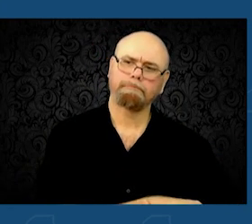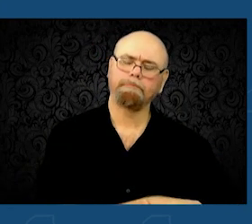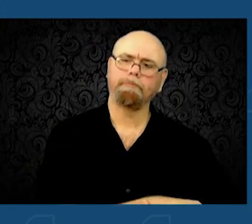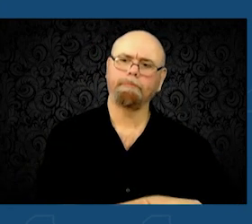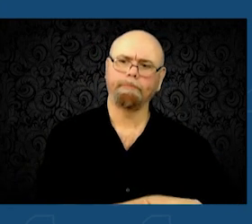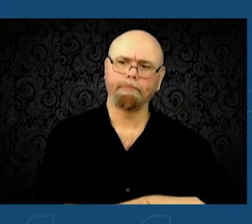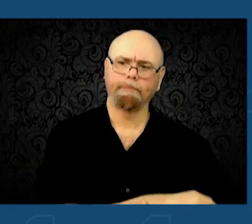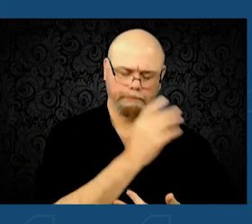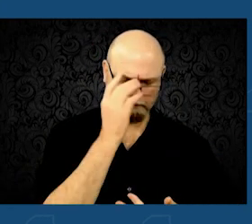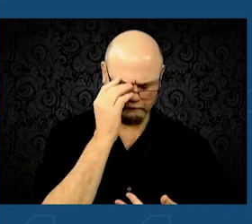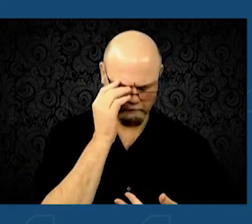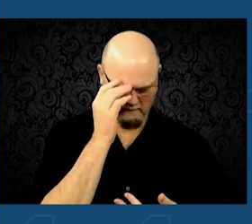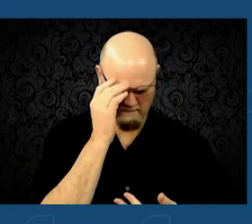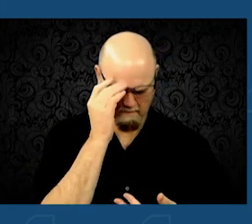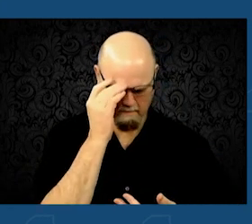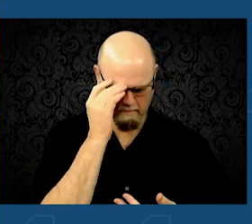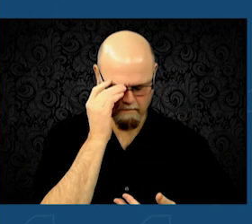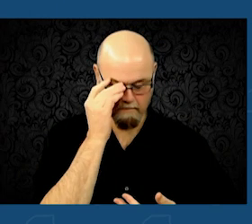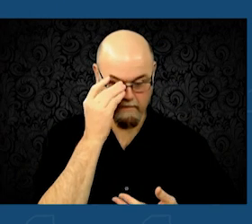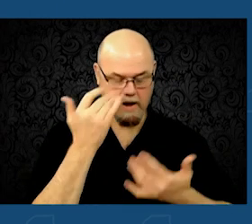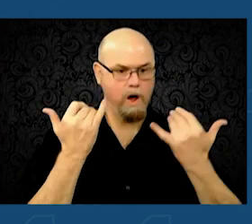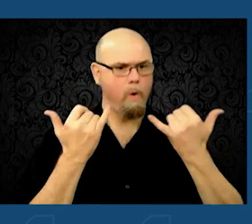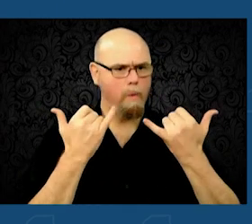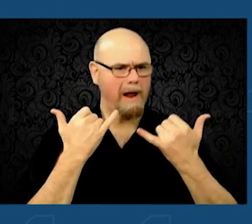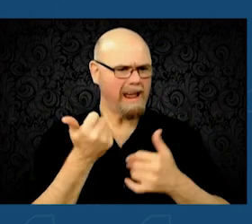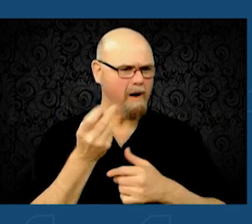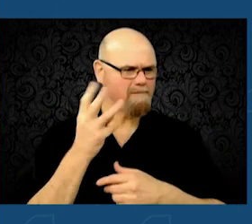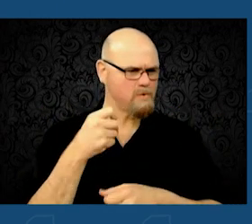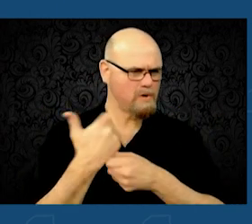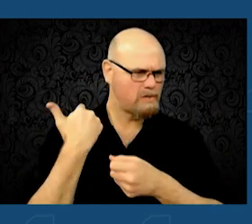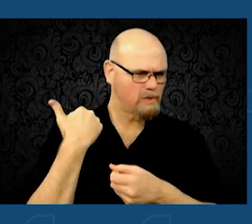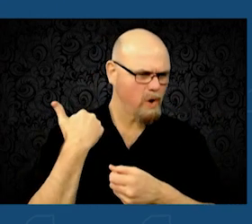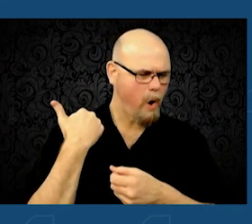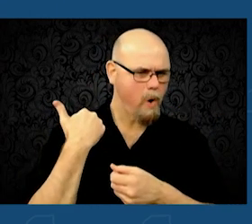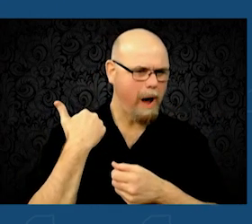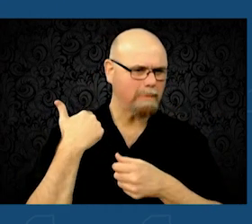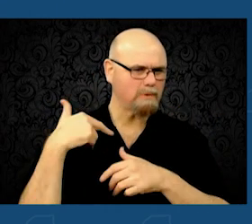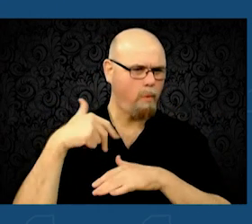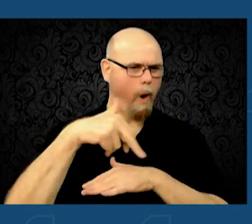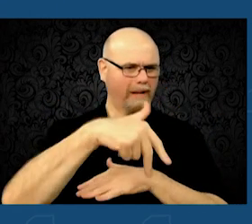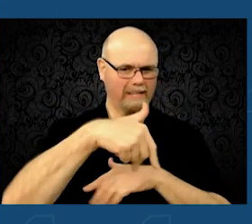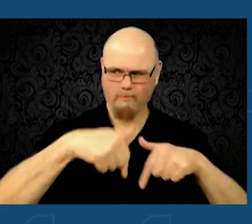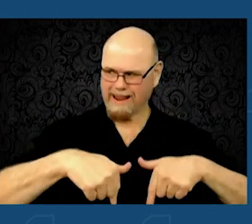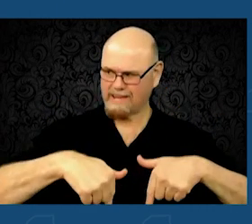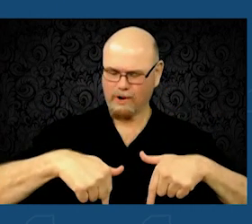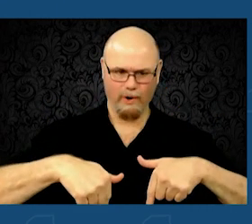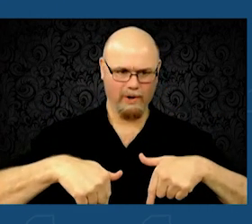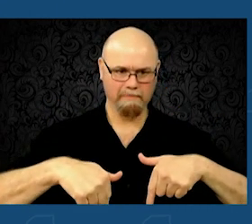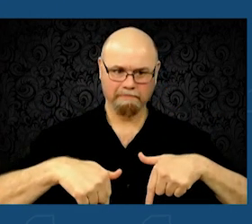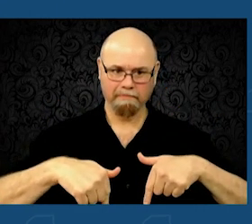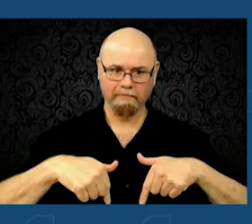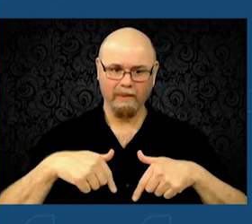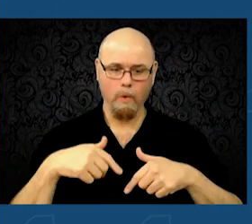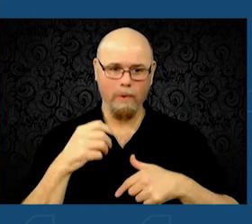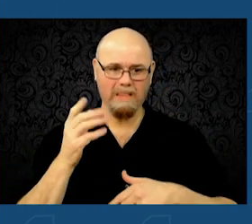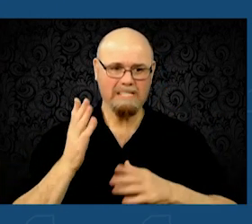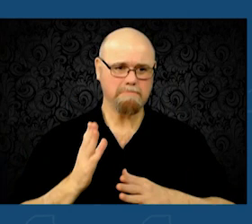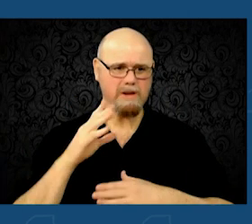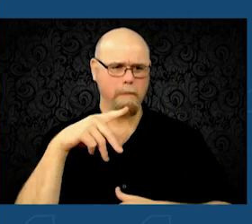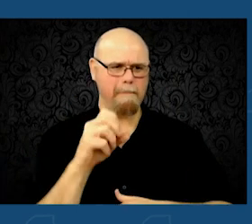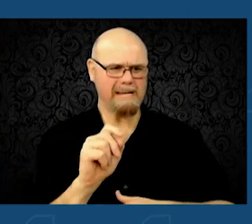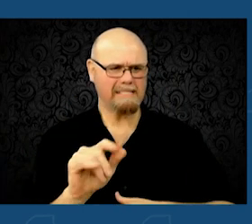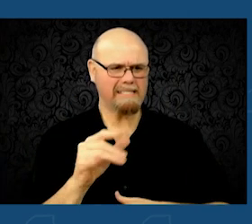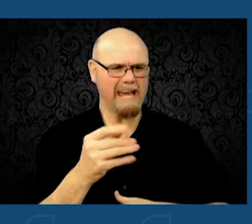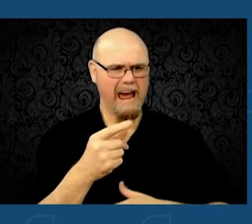I walked right where we're standing a few years ago with Speaker Hastie and told him about what we wanted to do